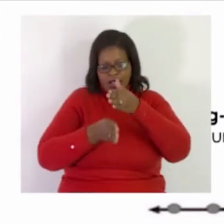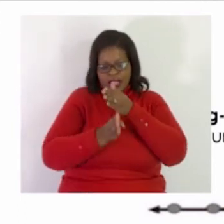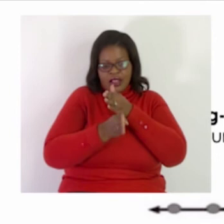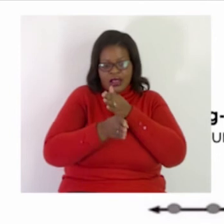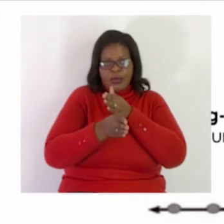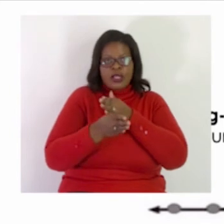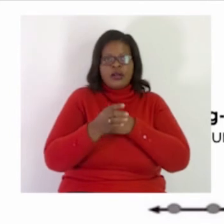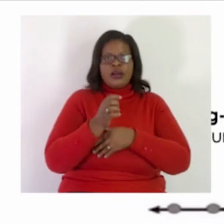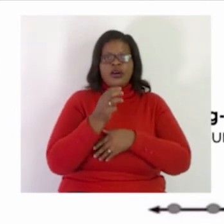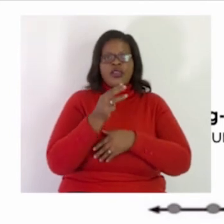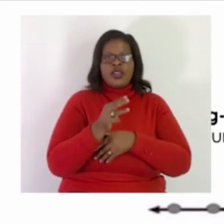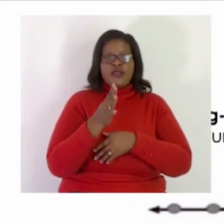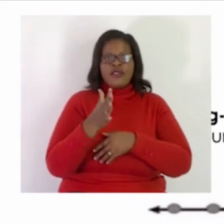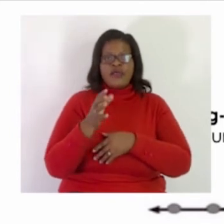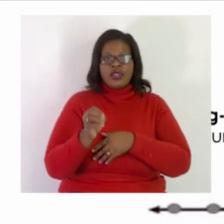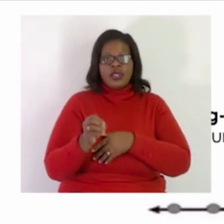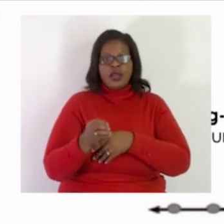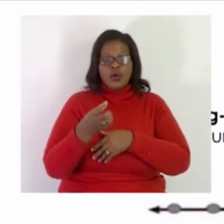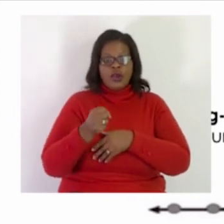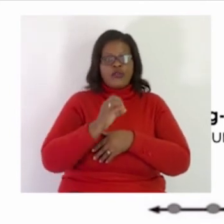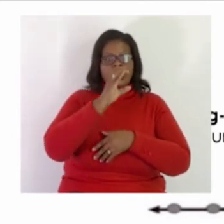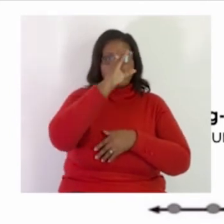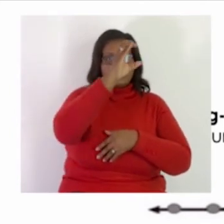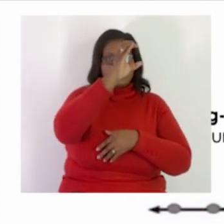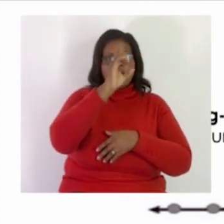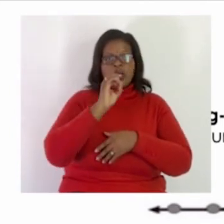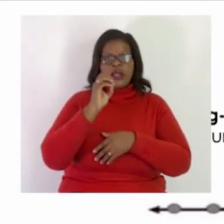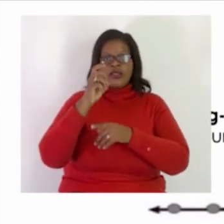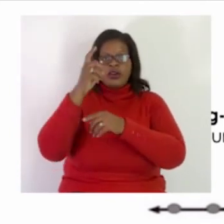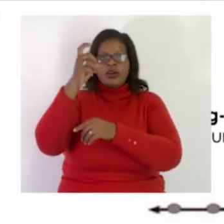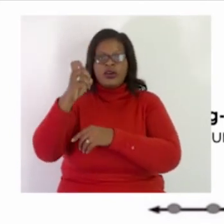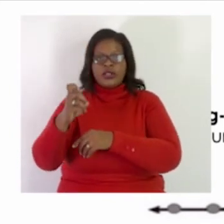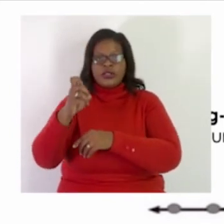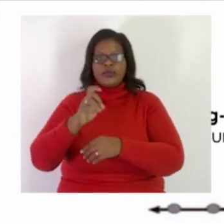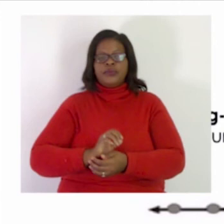350. There is also a C, and there is X.